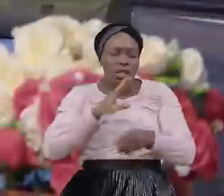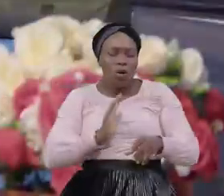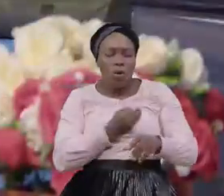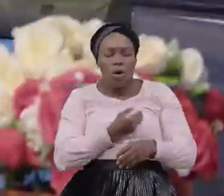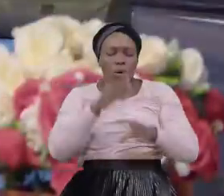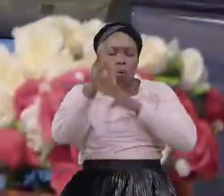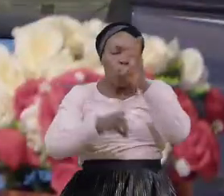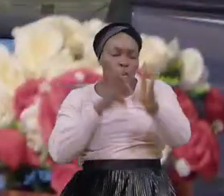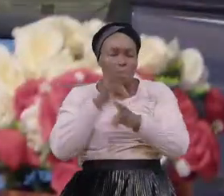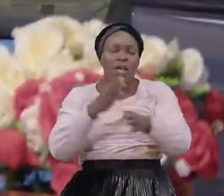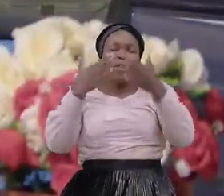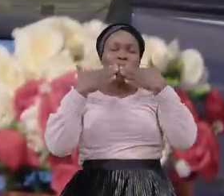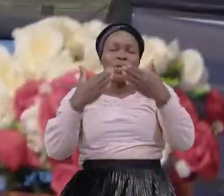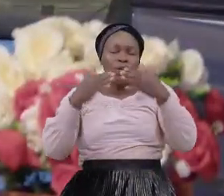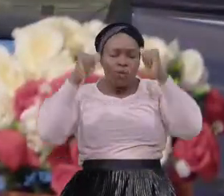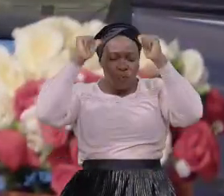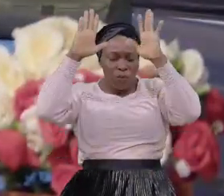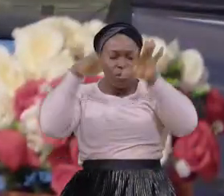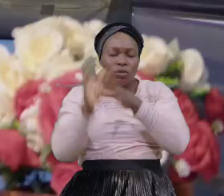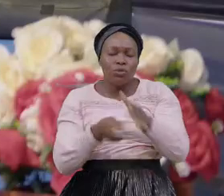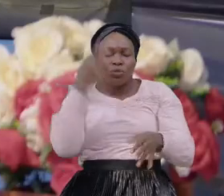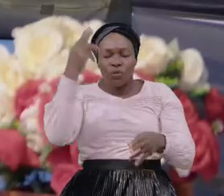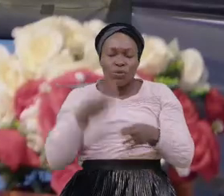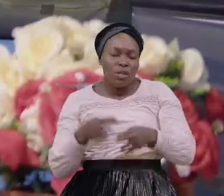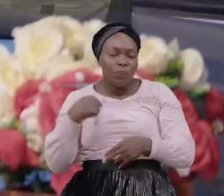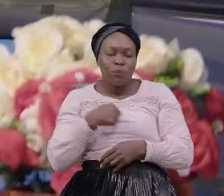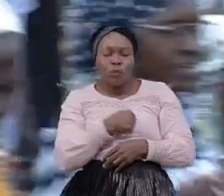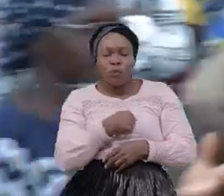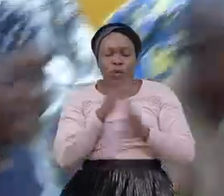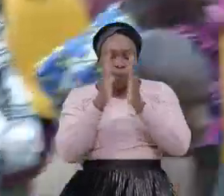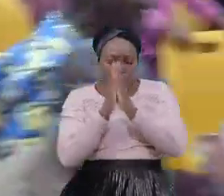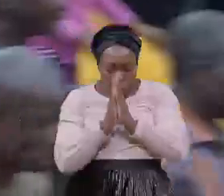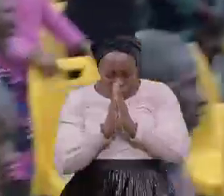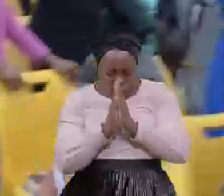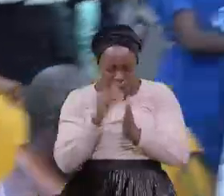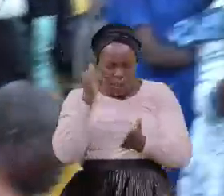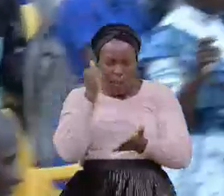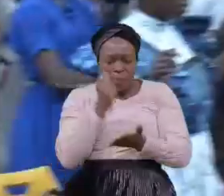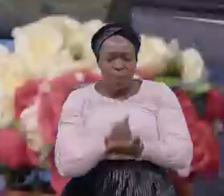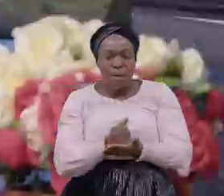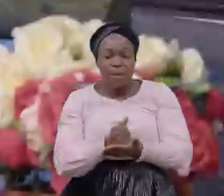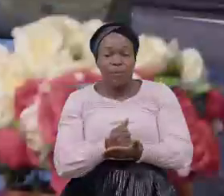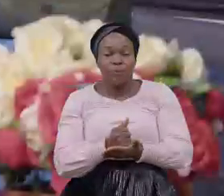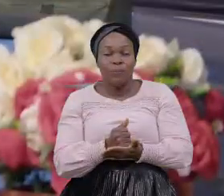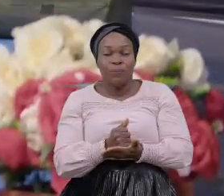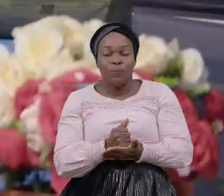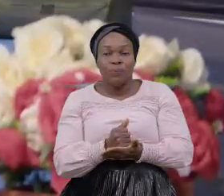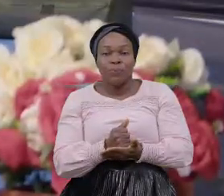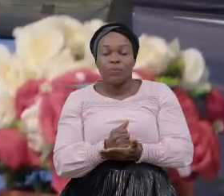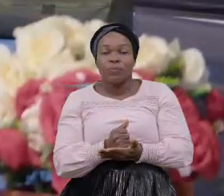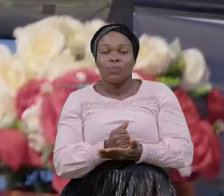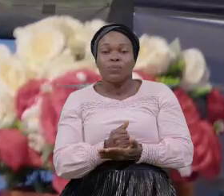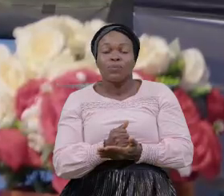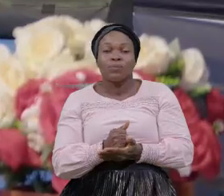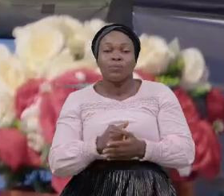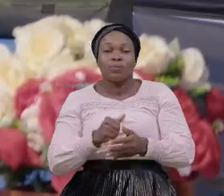the answer. In Jesus' name we pray. God bless you. You can sit down tonight.